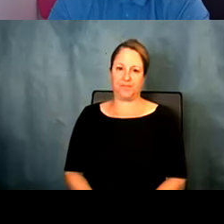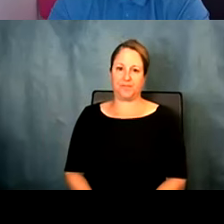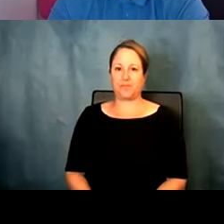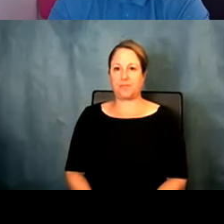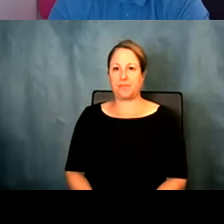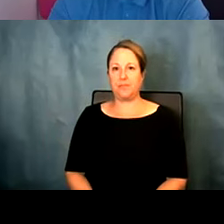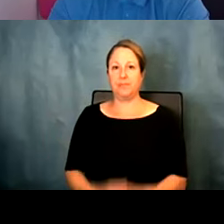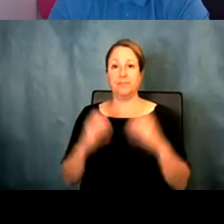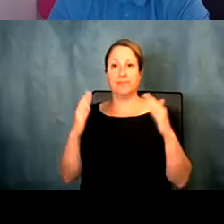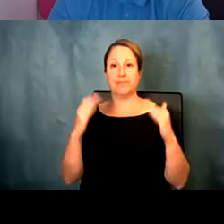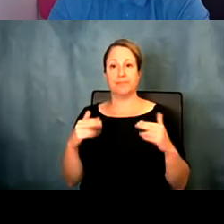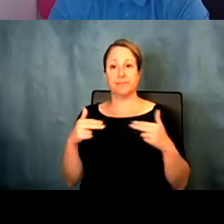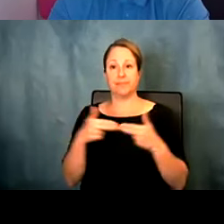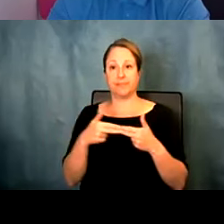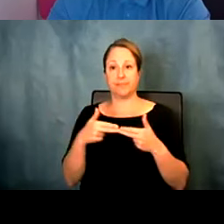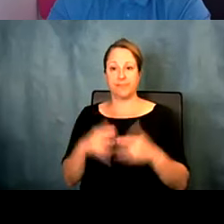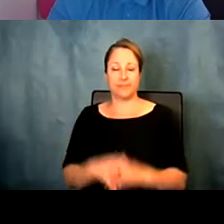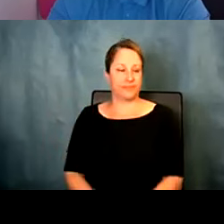Next slide.